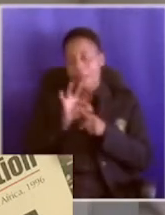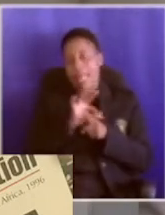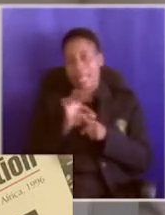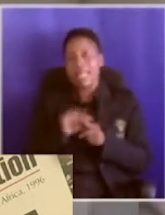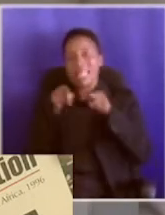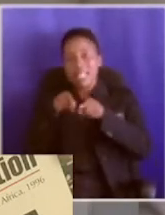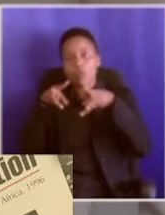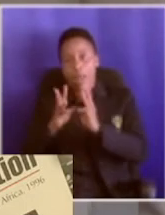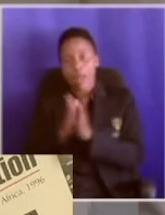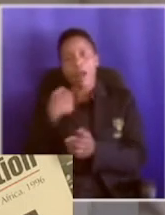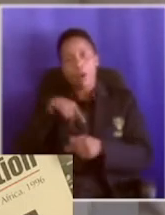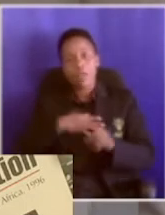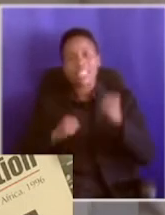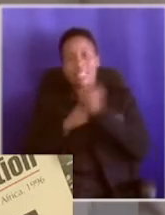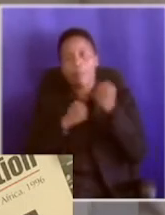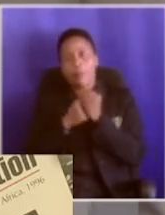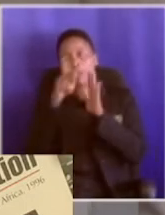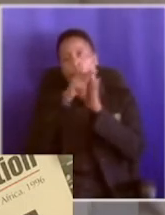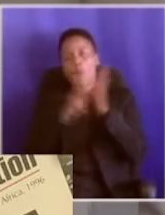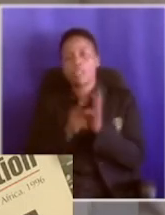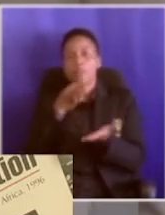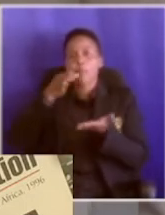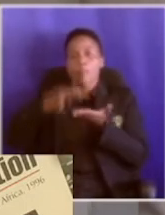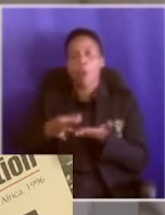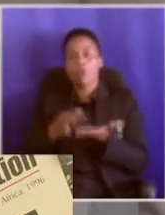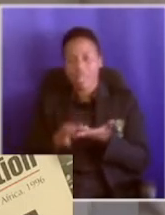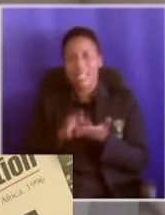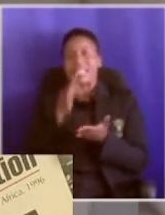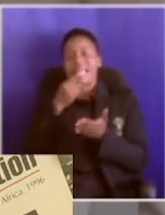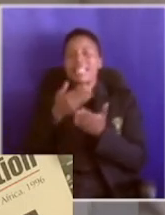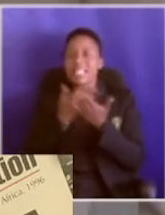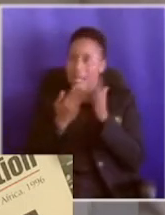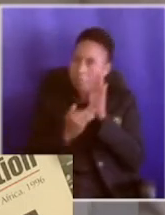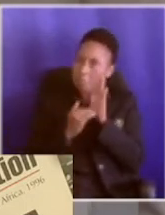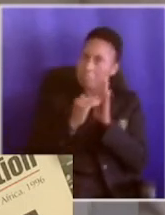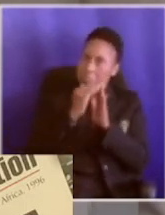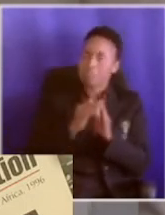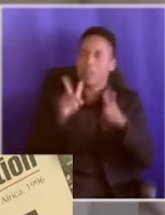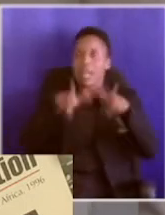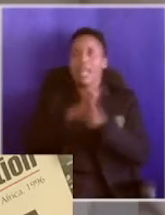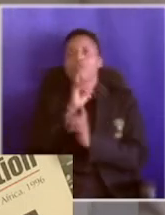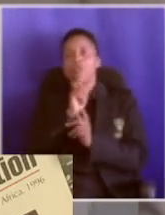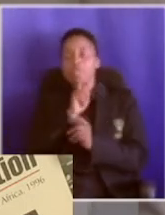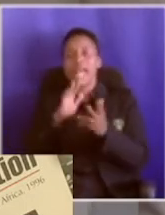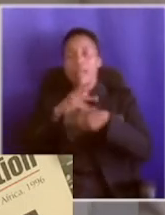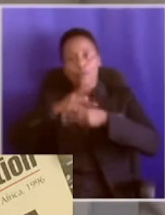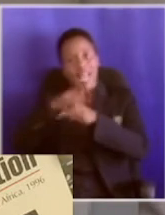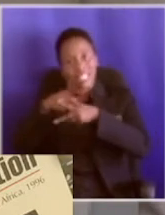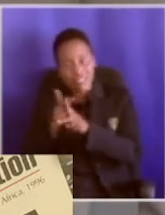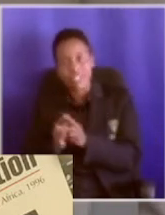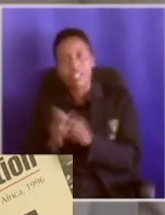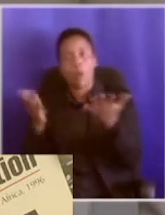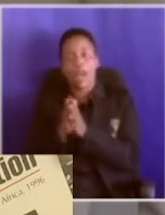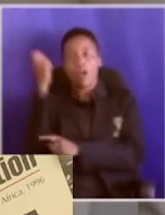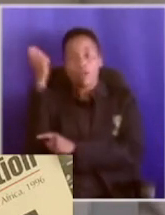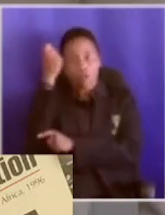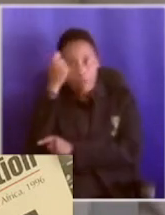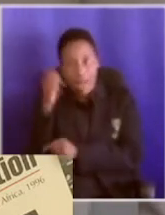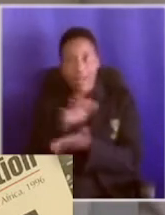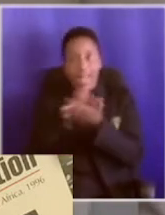support policy proposals that will optimally enhance land usage and productivity in rural